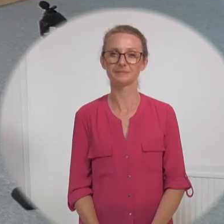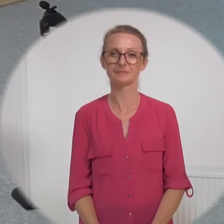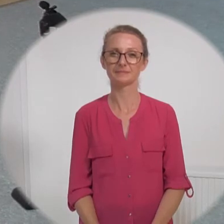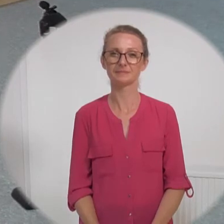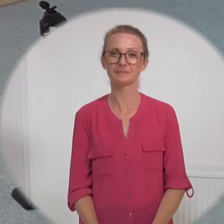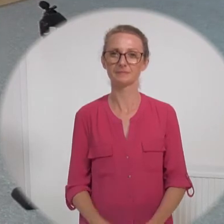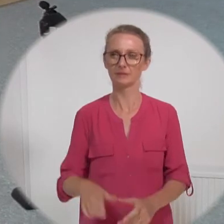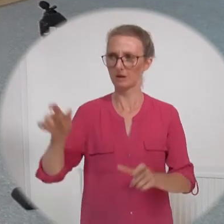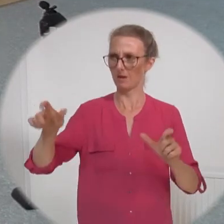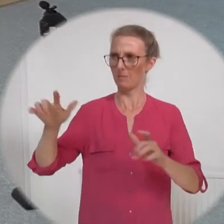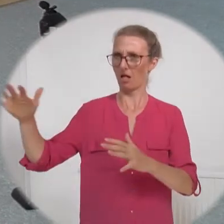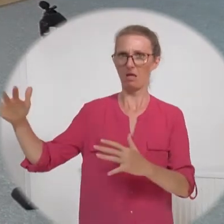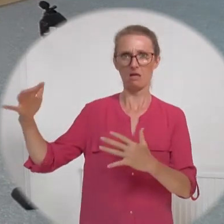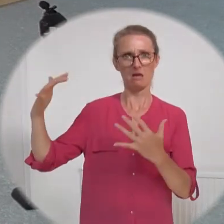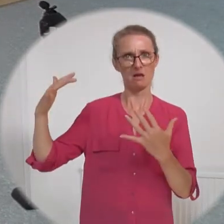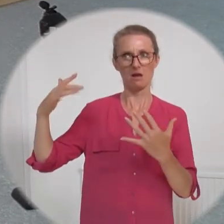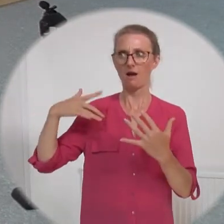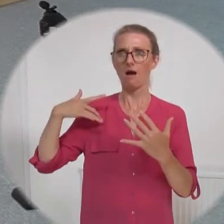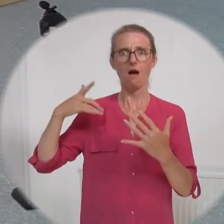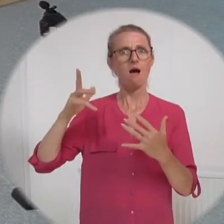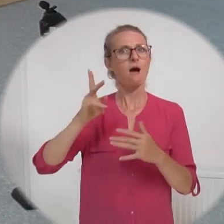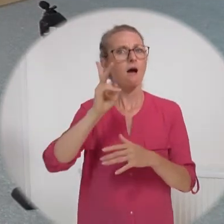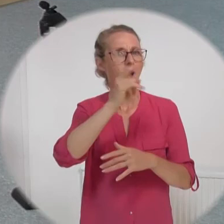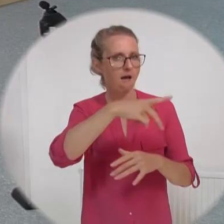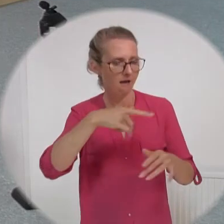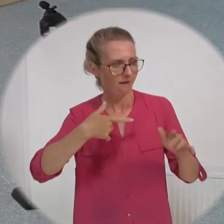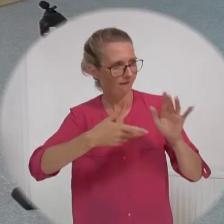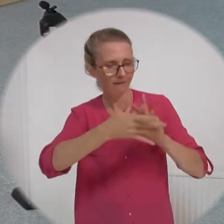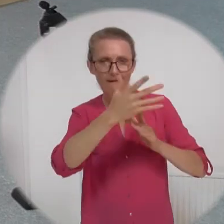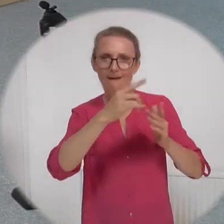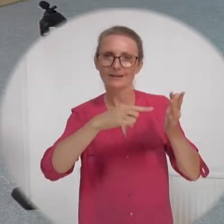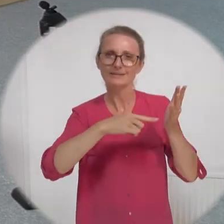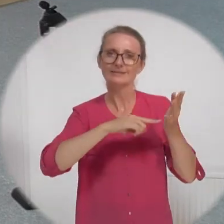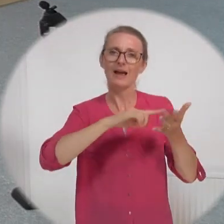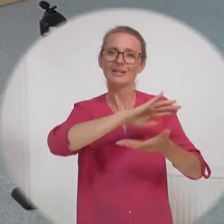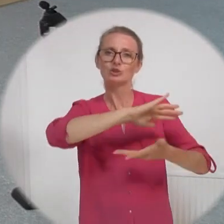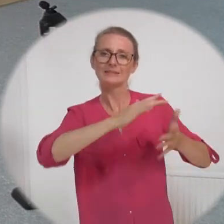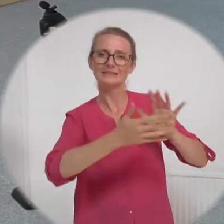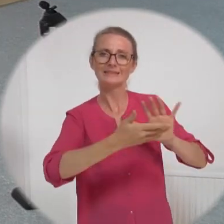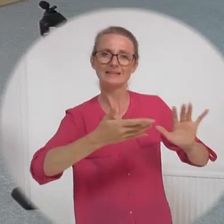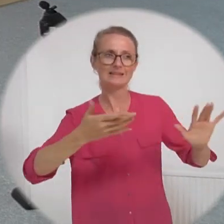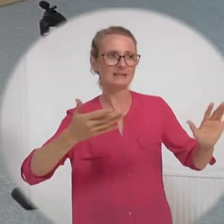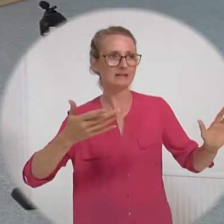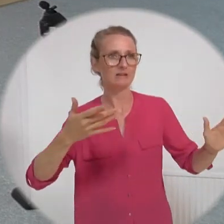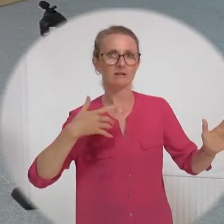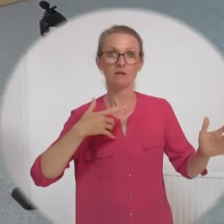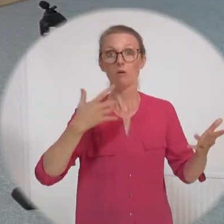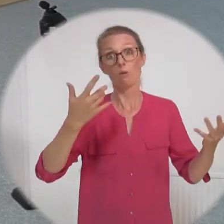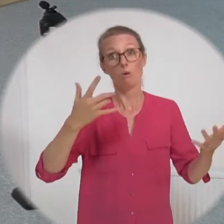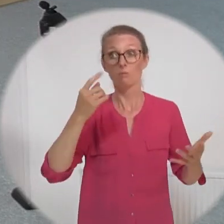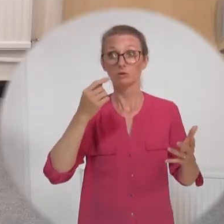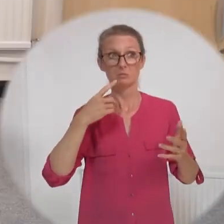And people will think, oh, you must be going to that Tai Chi class, or they might stay more than 2 metres from you. It's good.